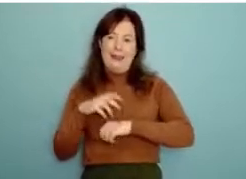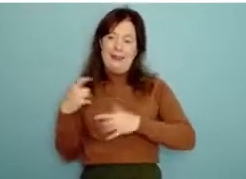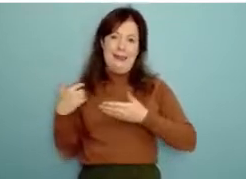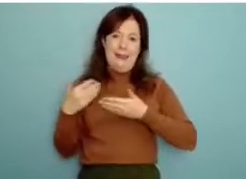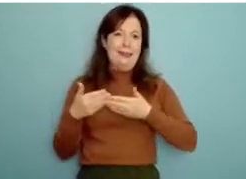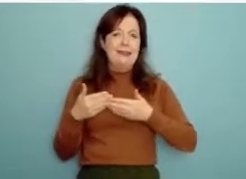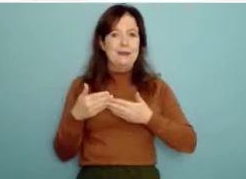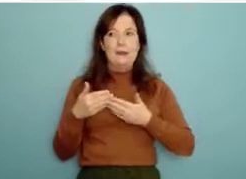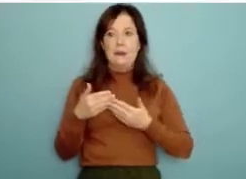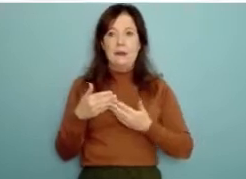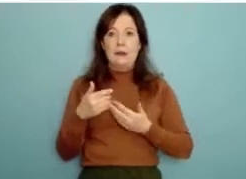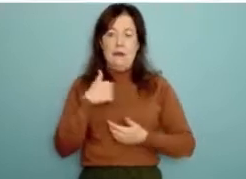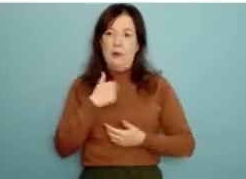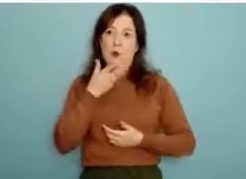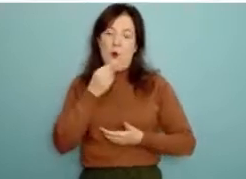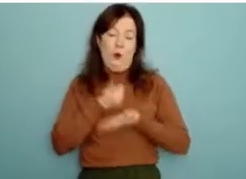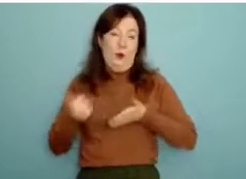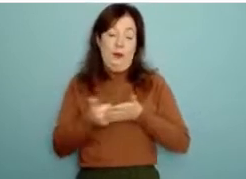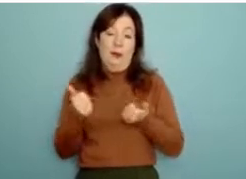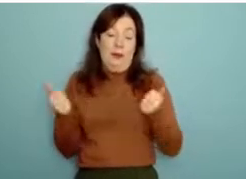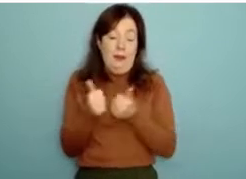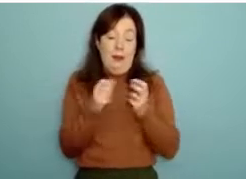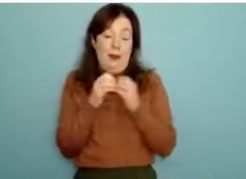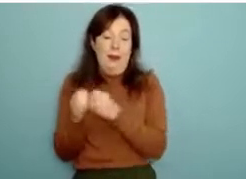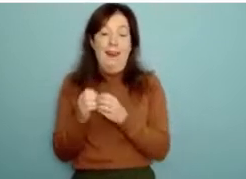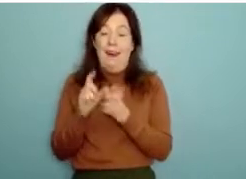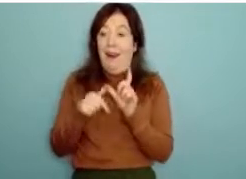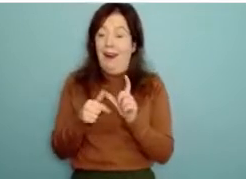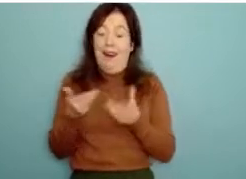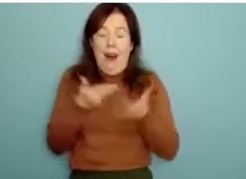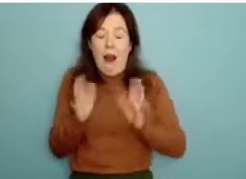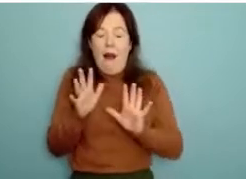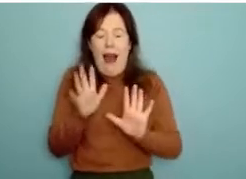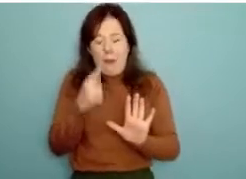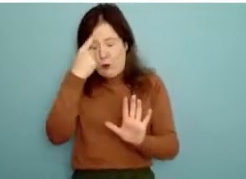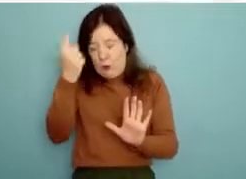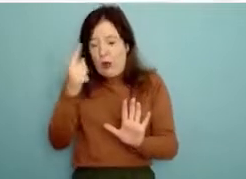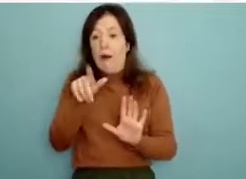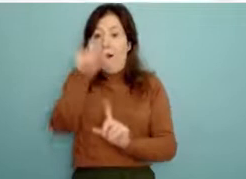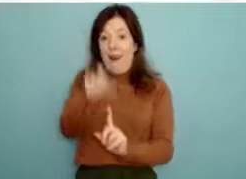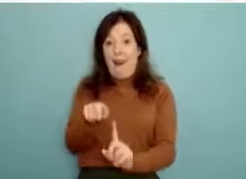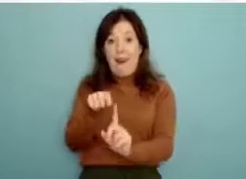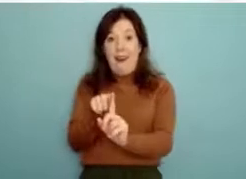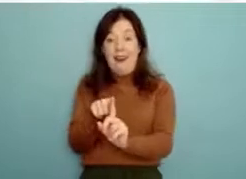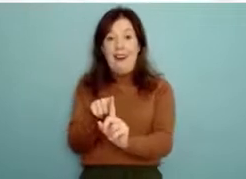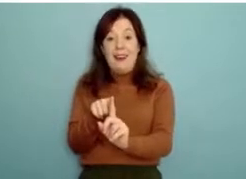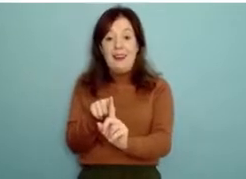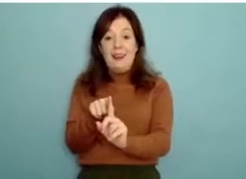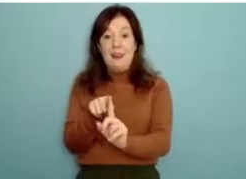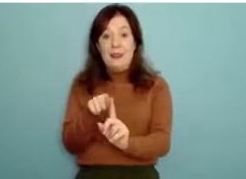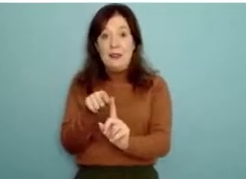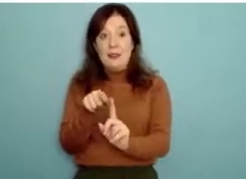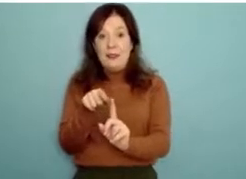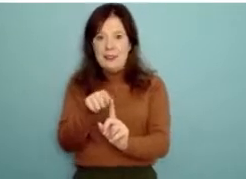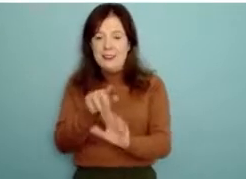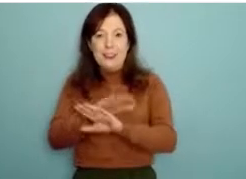caught up with acronyms and jargon. But remembering that the patient probably hasn't completed the same courses and